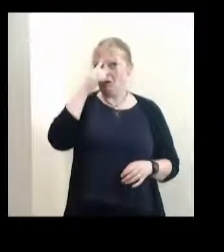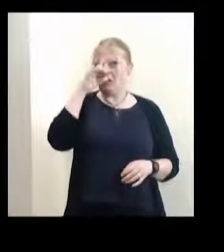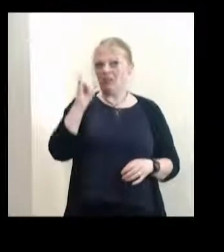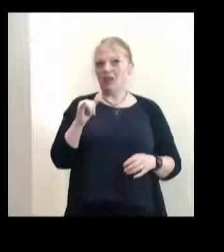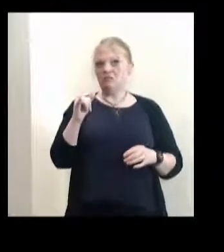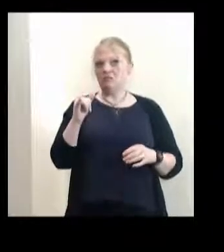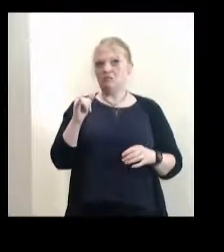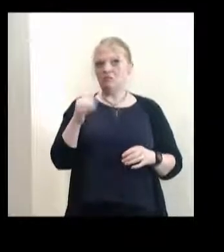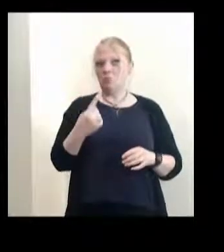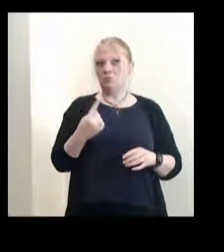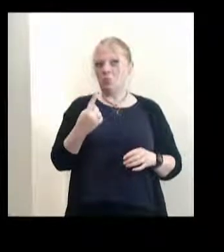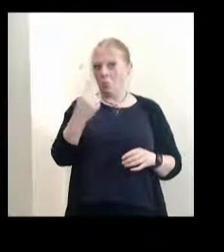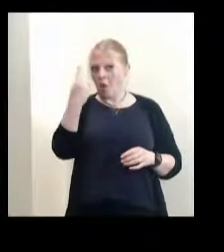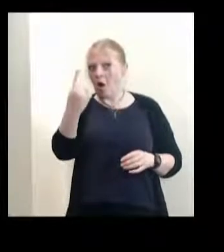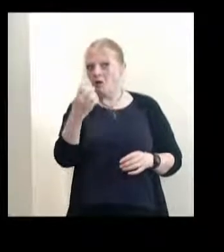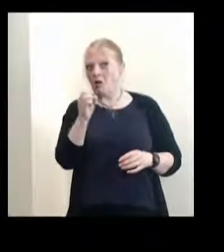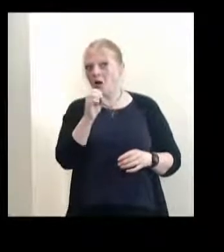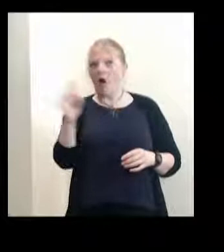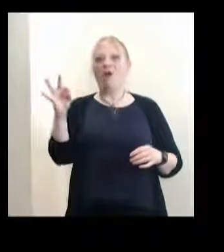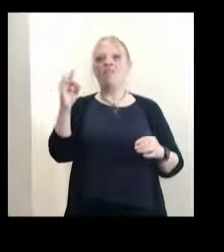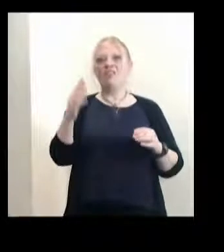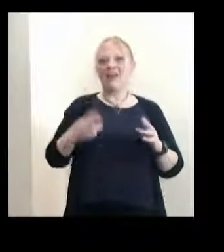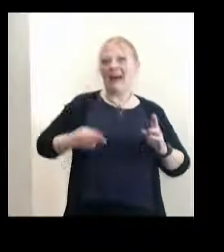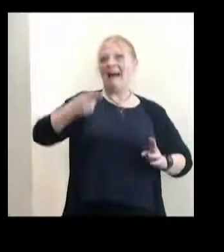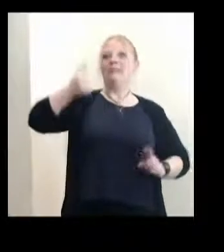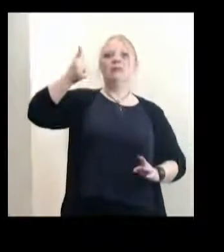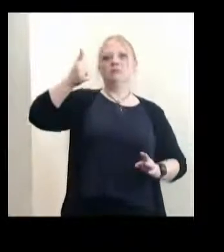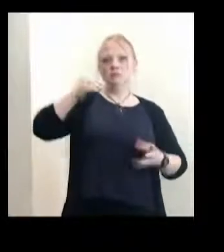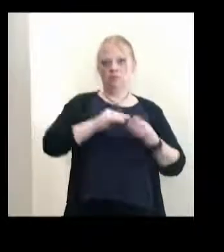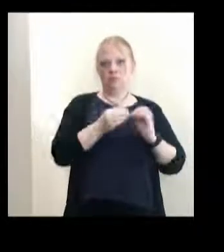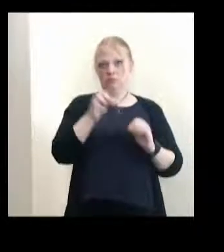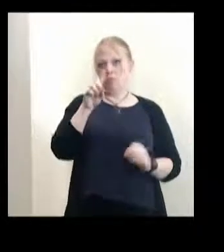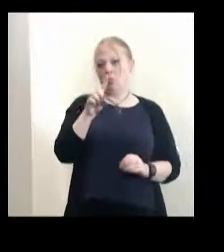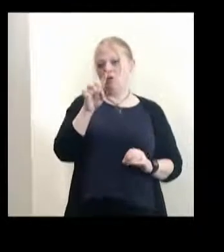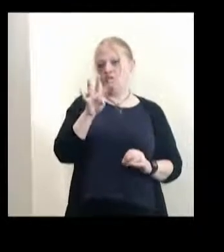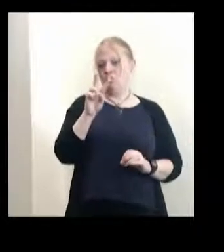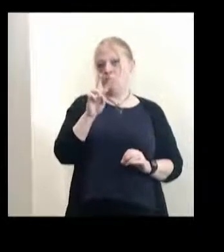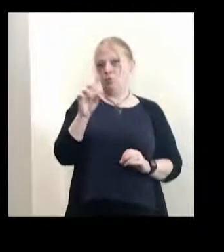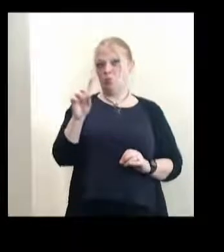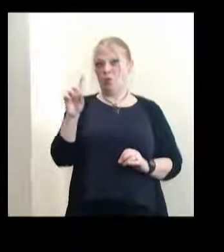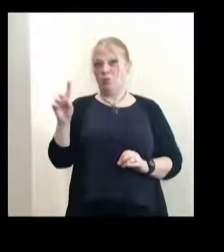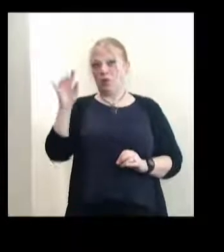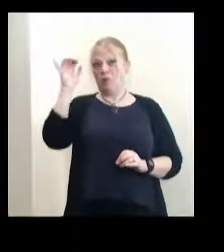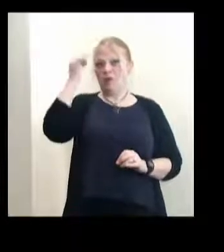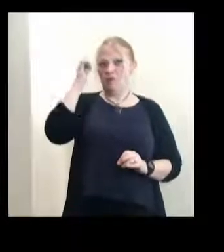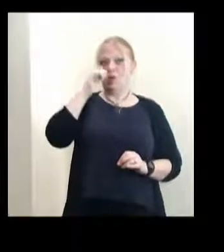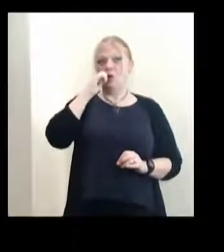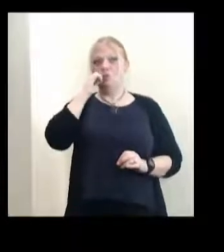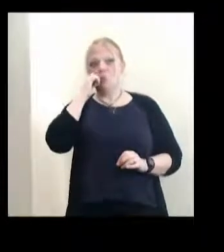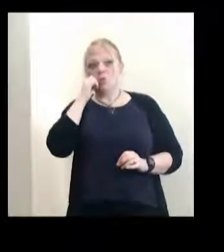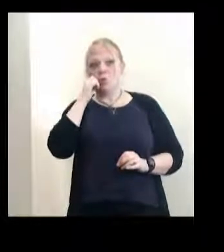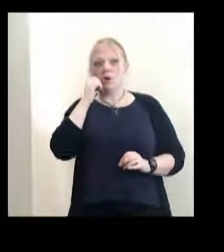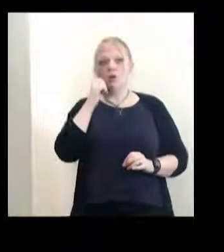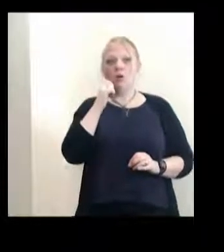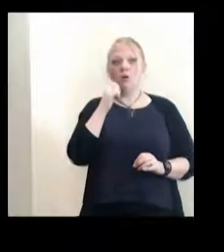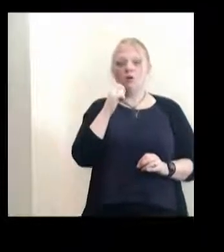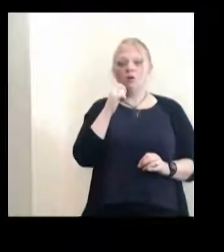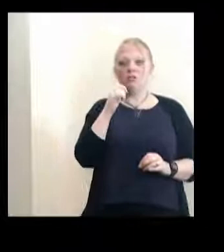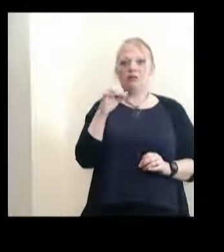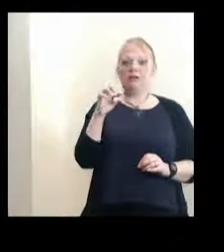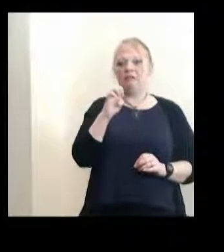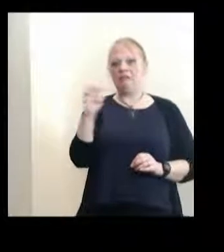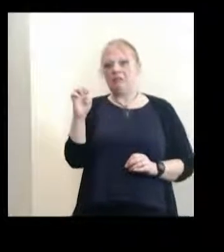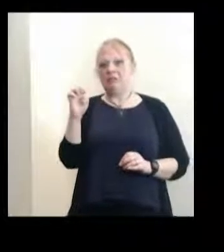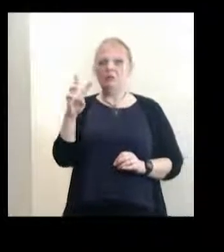we've actually seen. You'll see the 14211 zip code, which is Buffalo, Cheektowaga, so east side of Buffalo, west